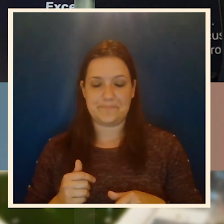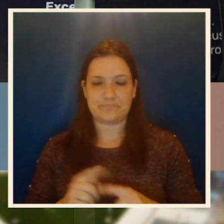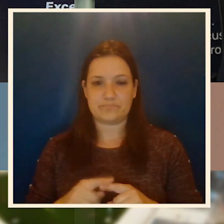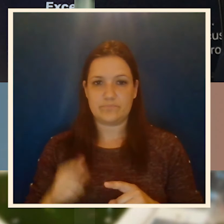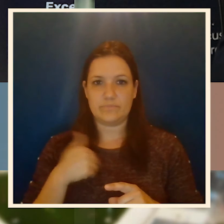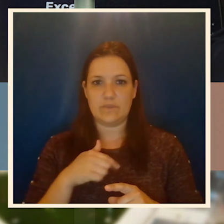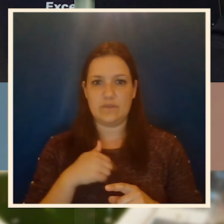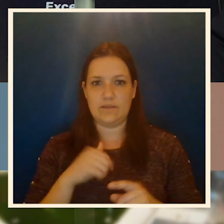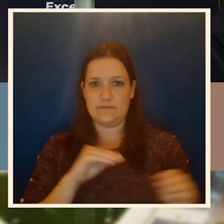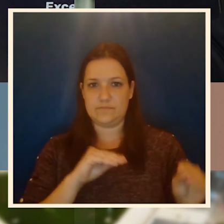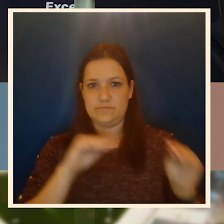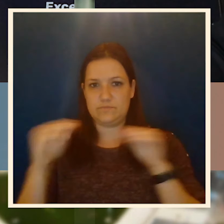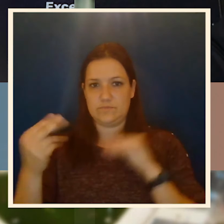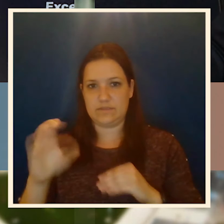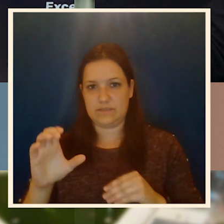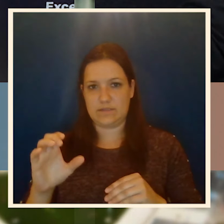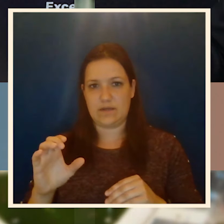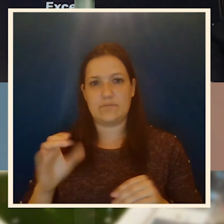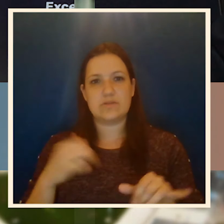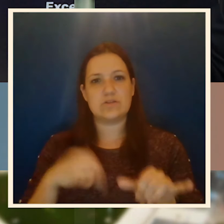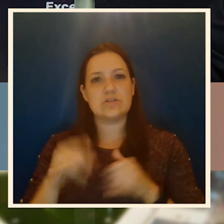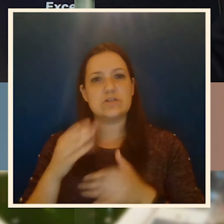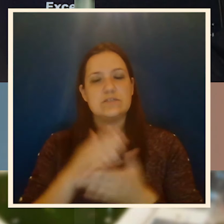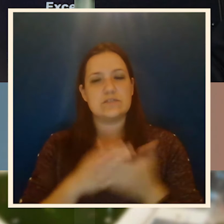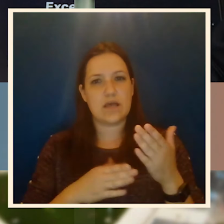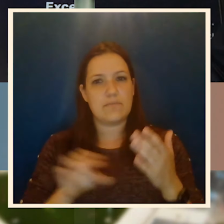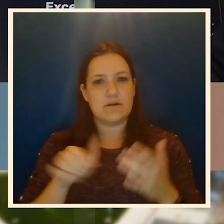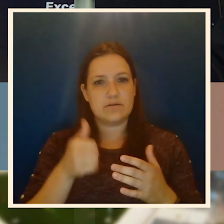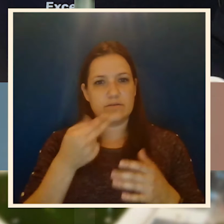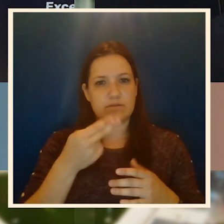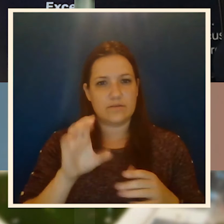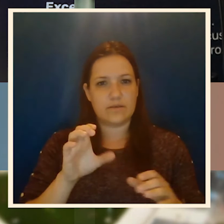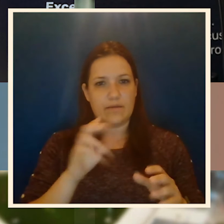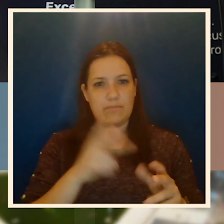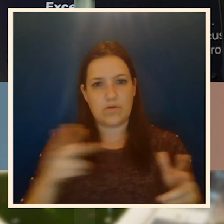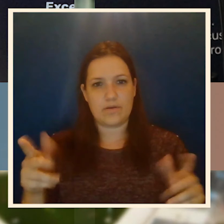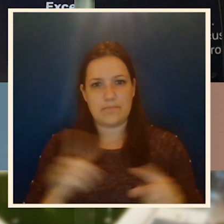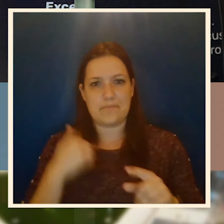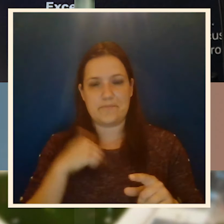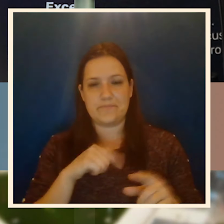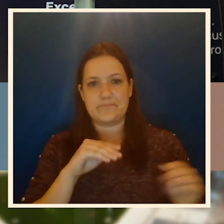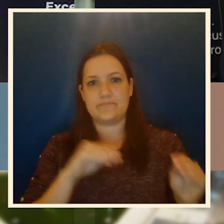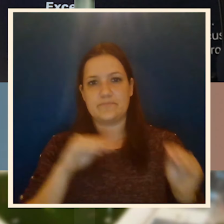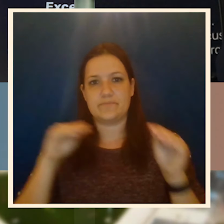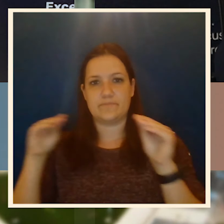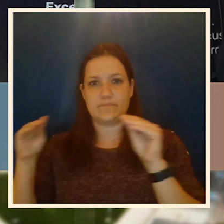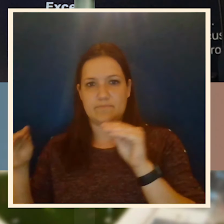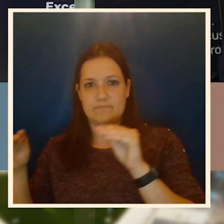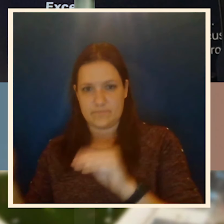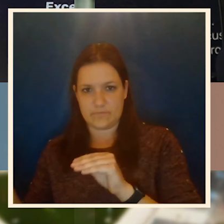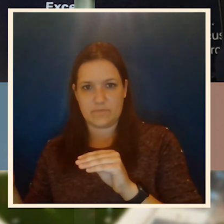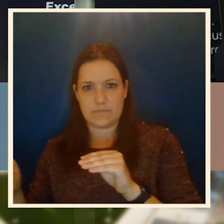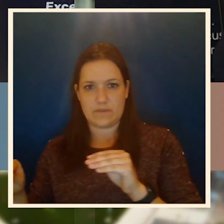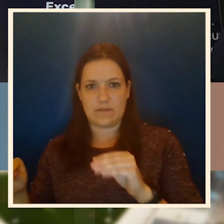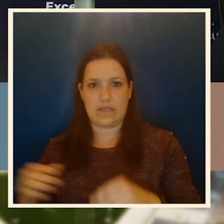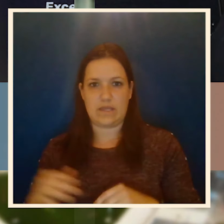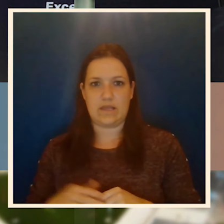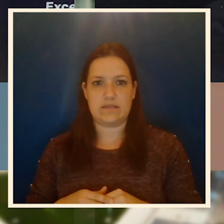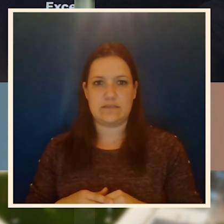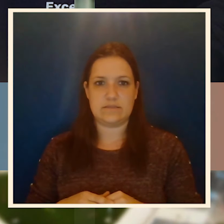we do, we're going to move the handicap. There's still some other handicap parking there, but we're going to move those spaces, which naturally it's